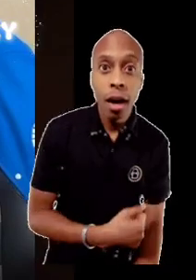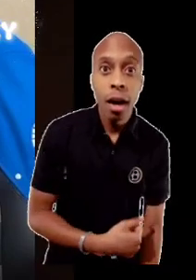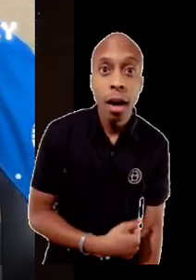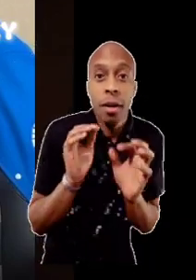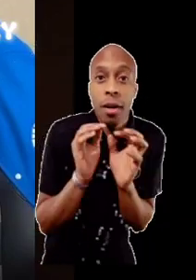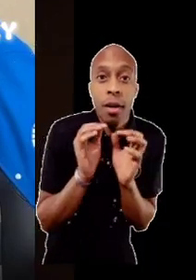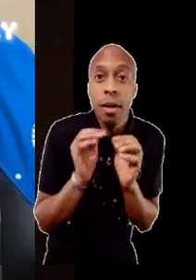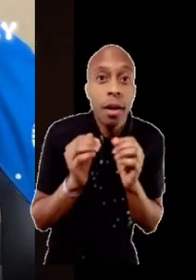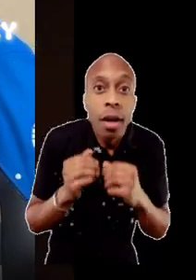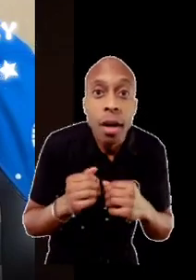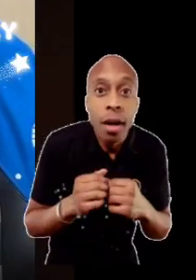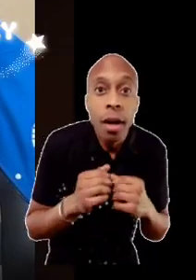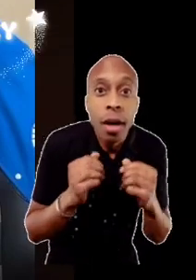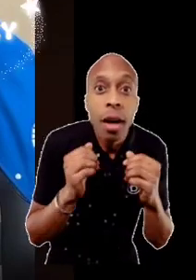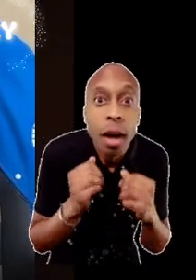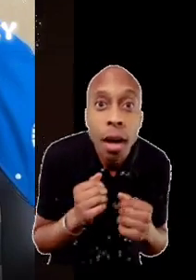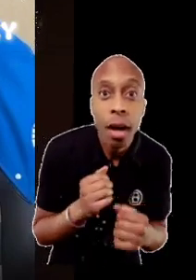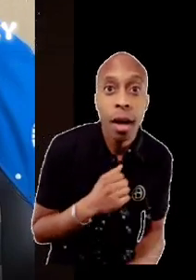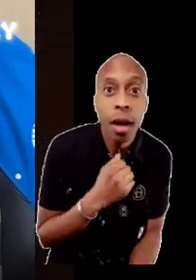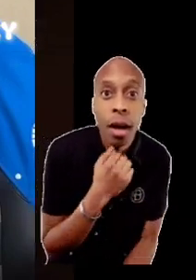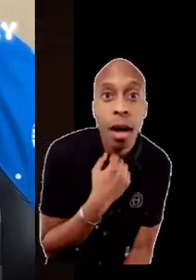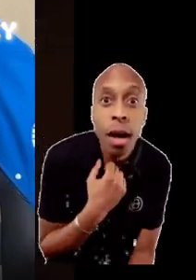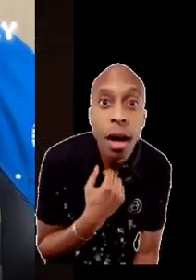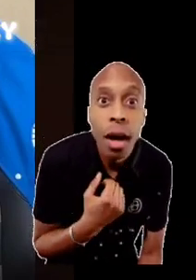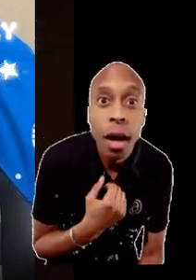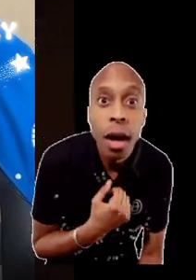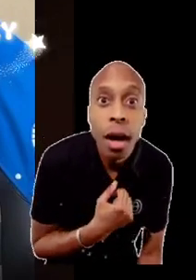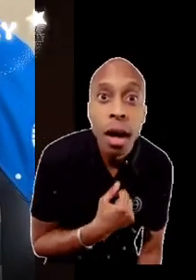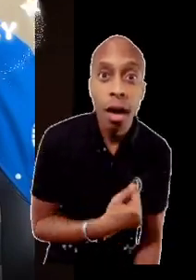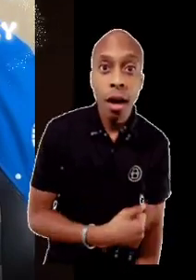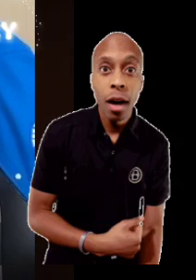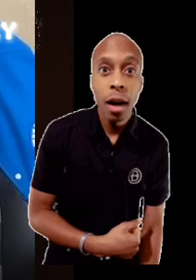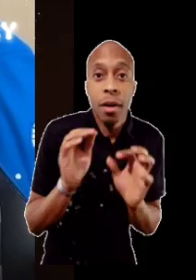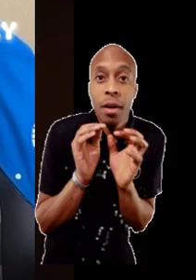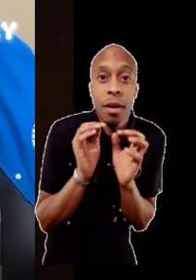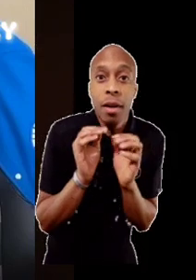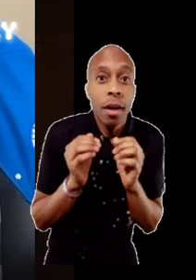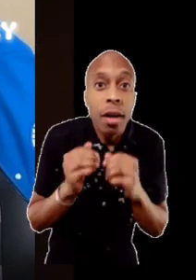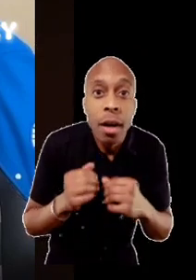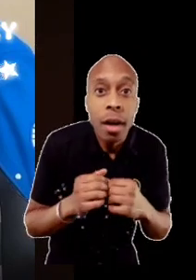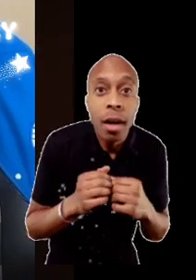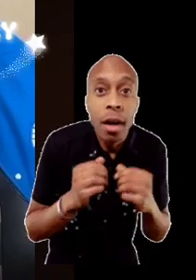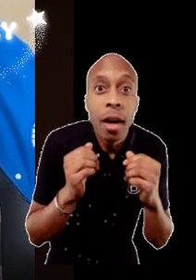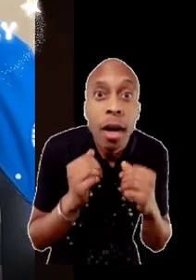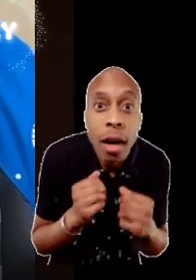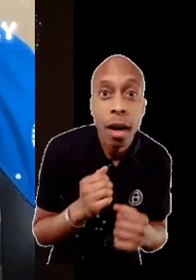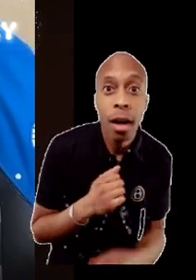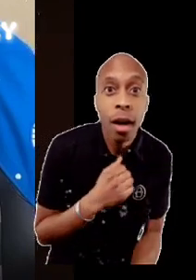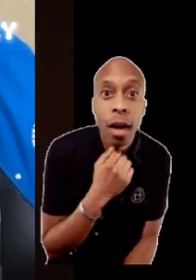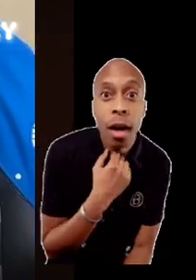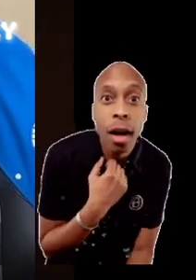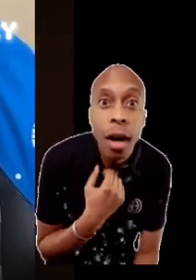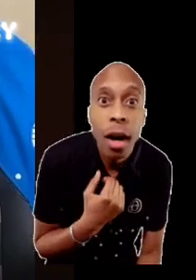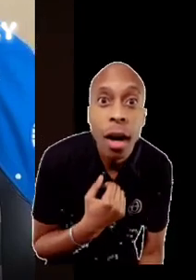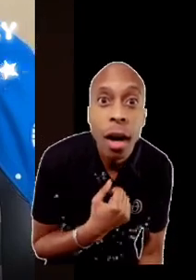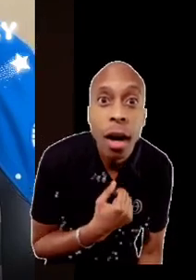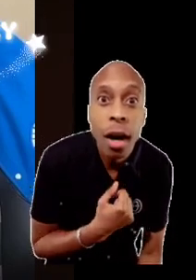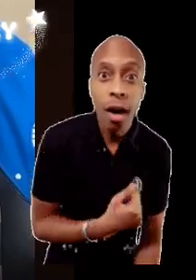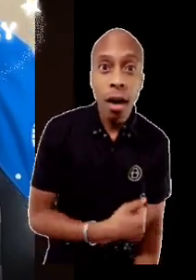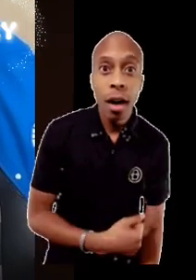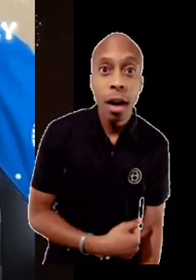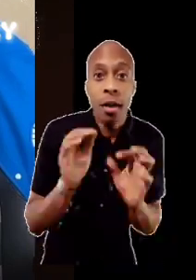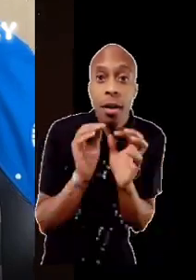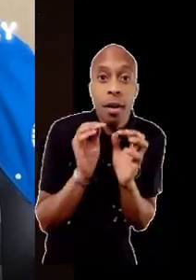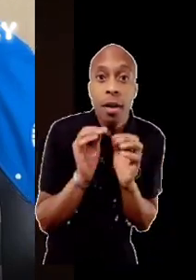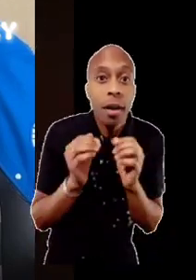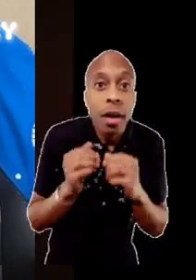be in my shoes and speaking up for black women instead of finding faults and sitting there fake